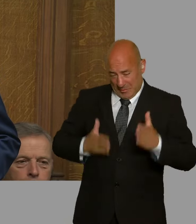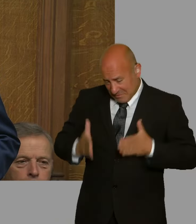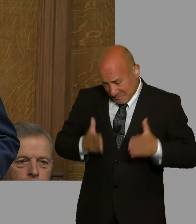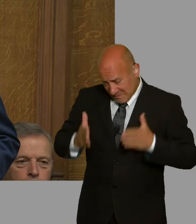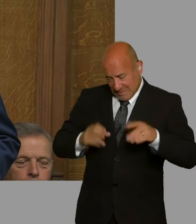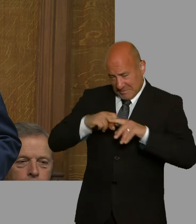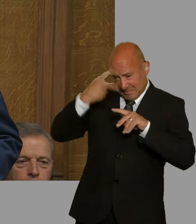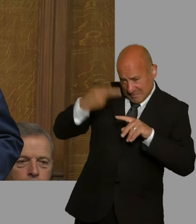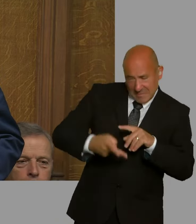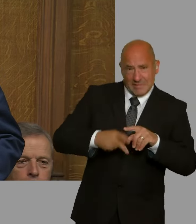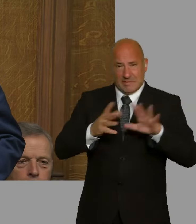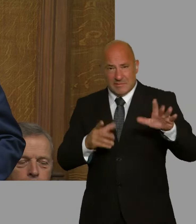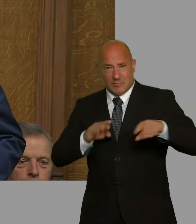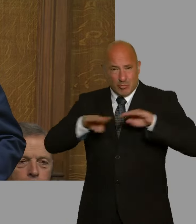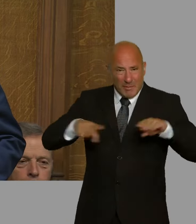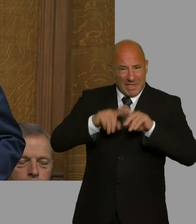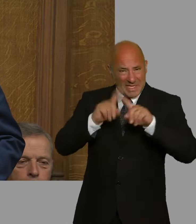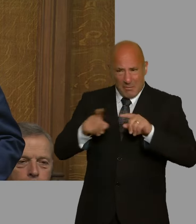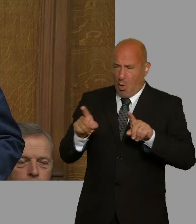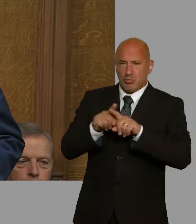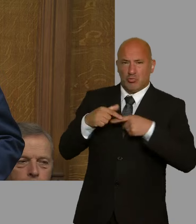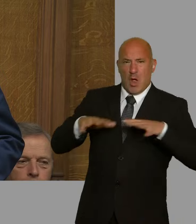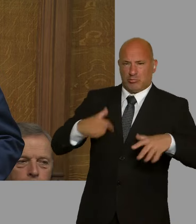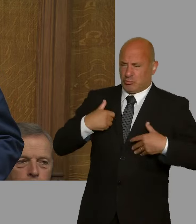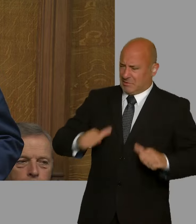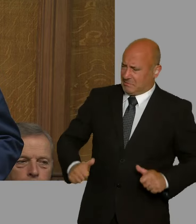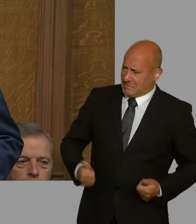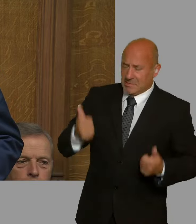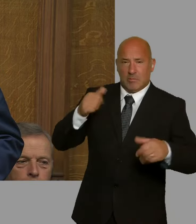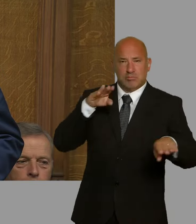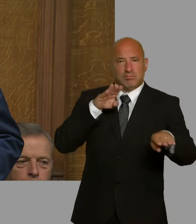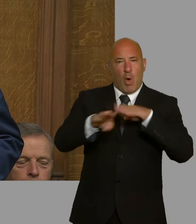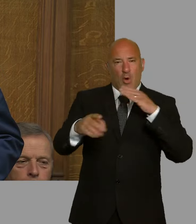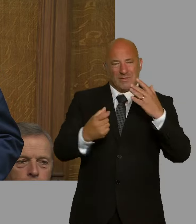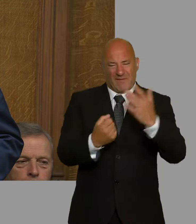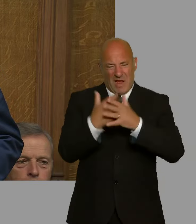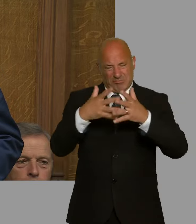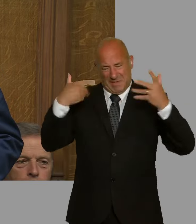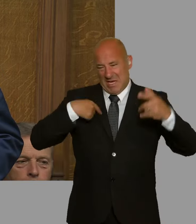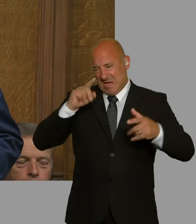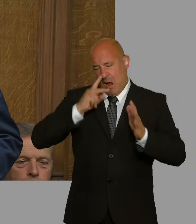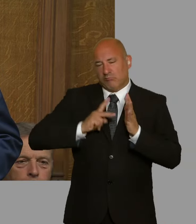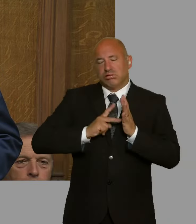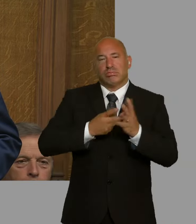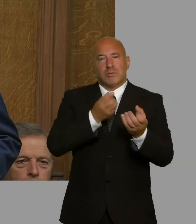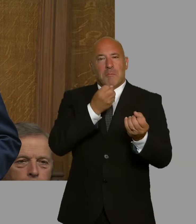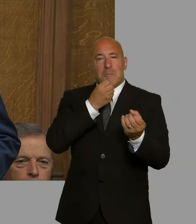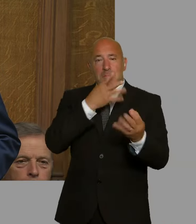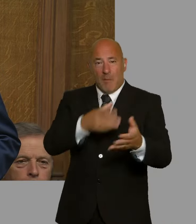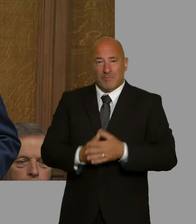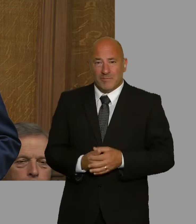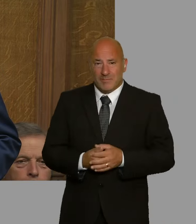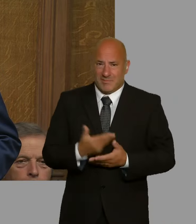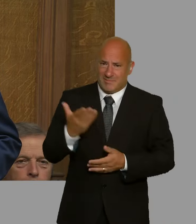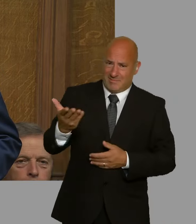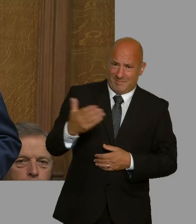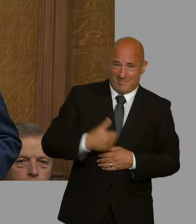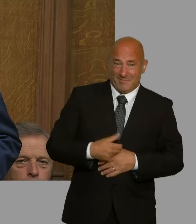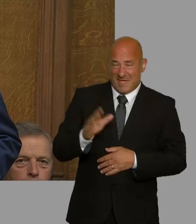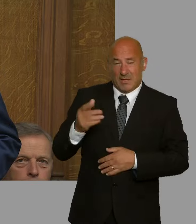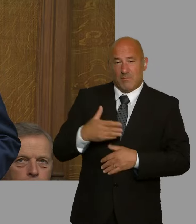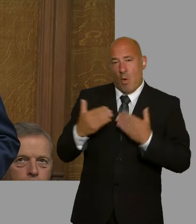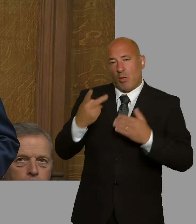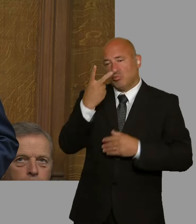my constituency, and they're calling for the government to support the bid for the 2029 World